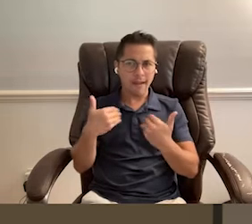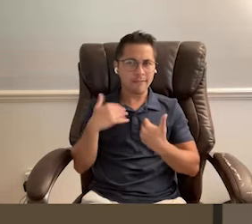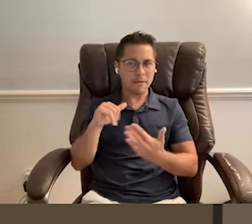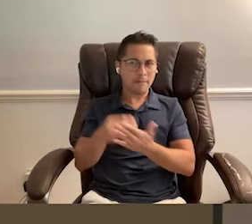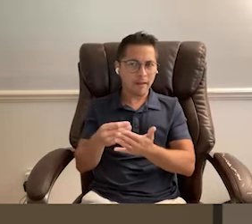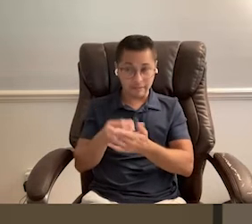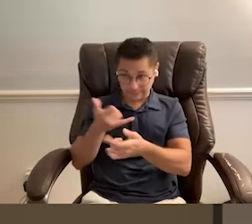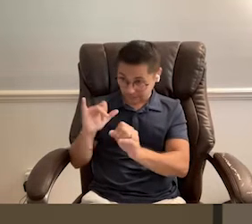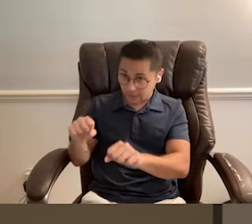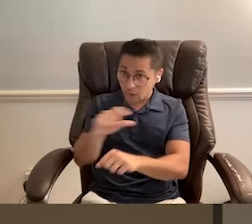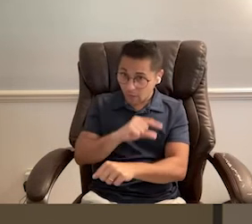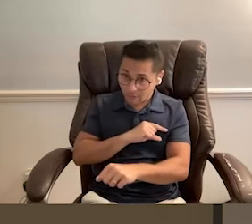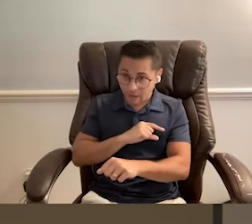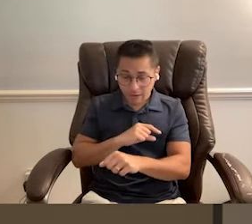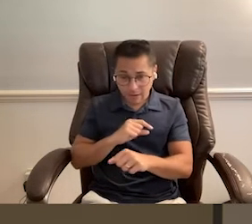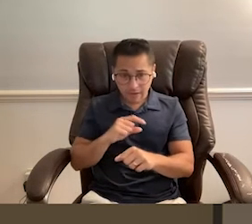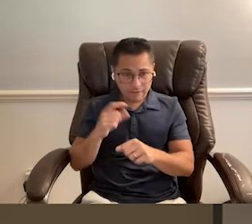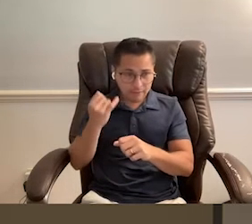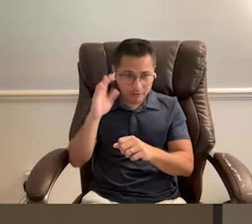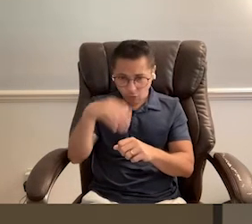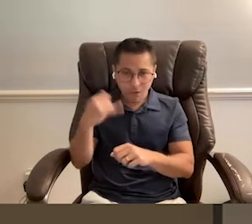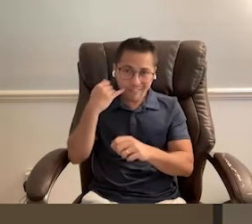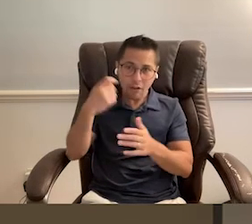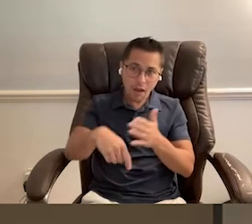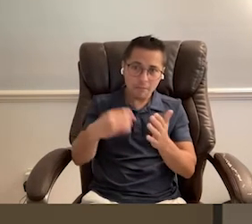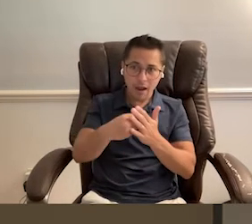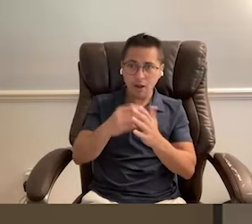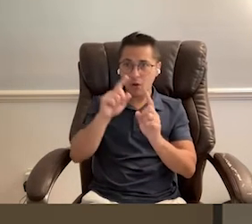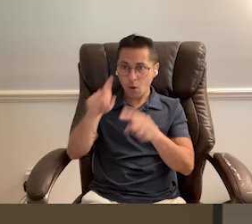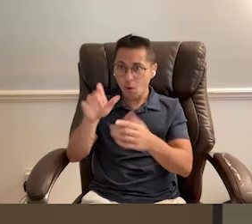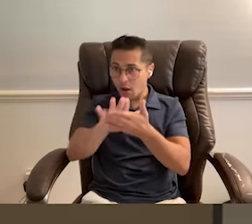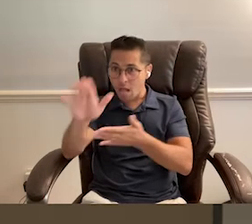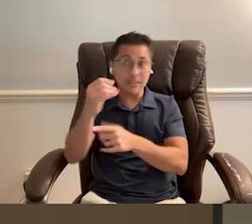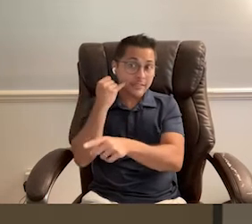like enough money to go to college if they were able to go to college,